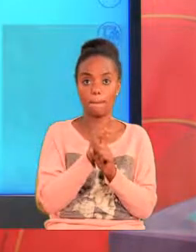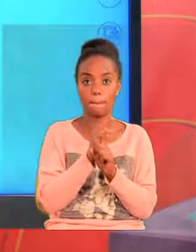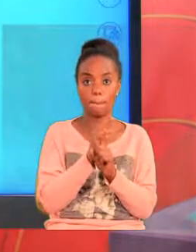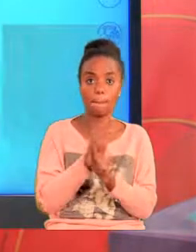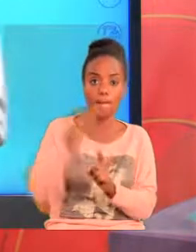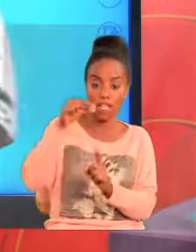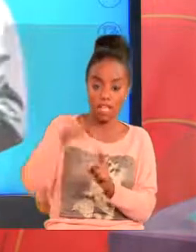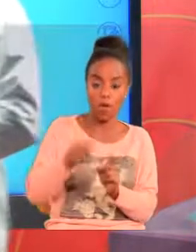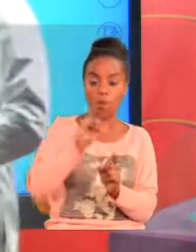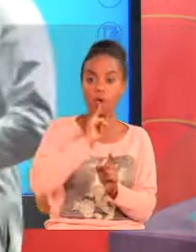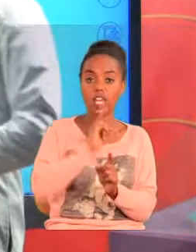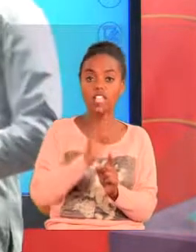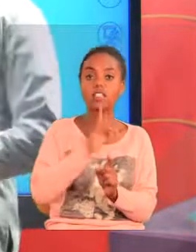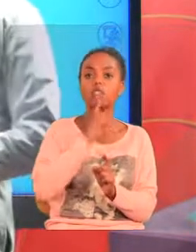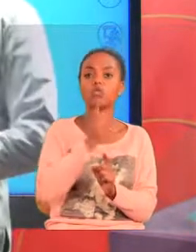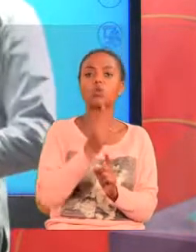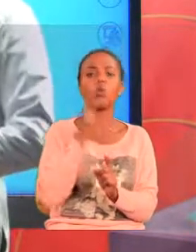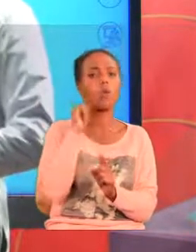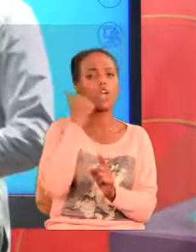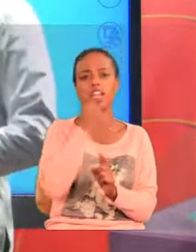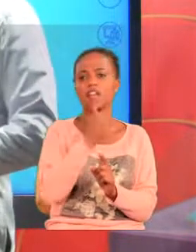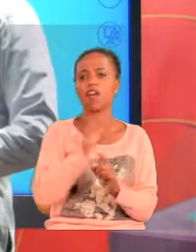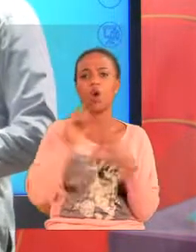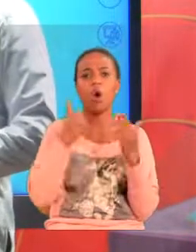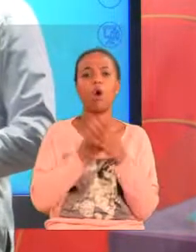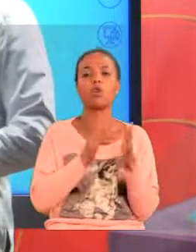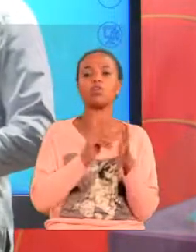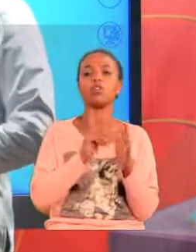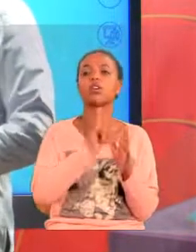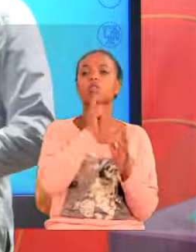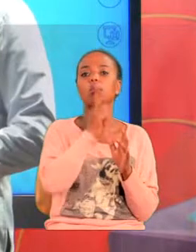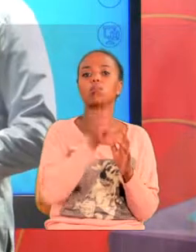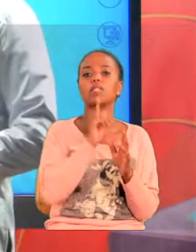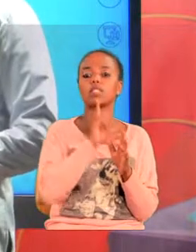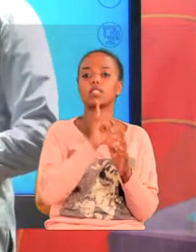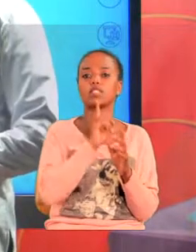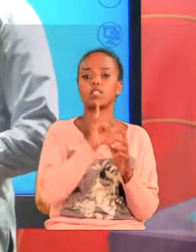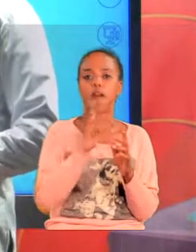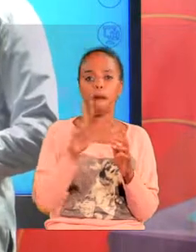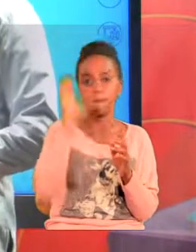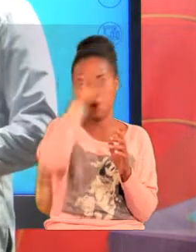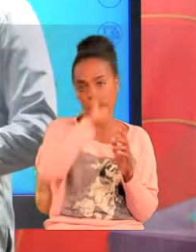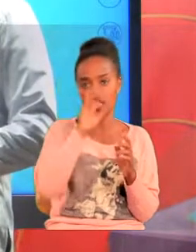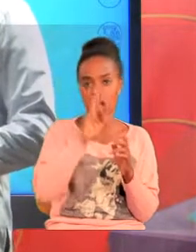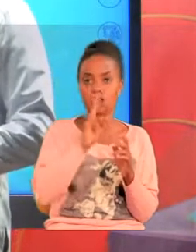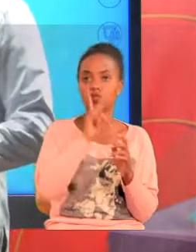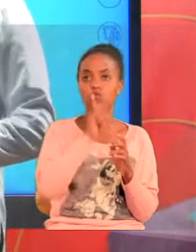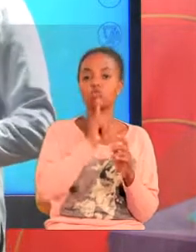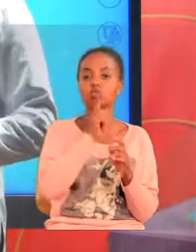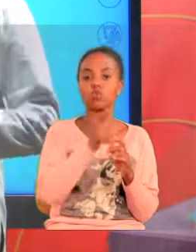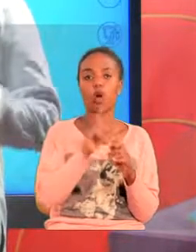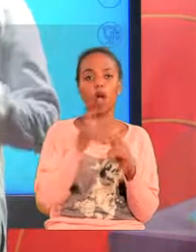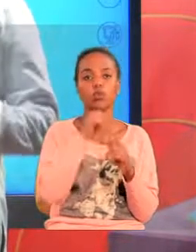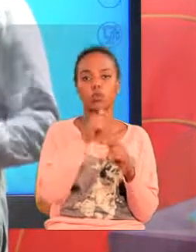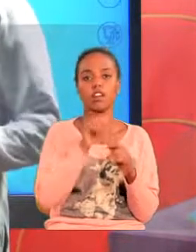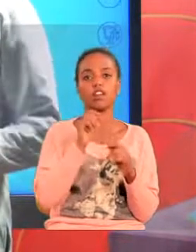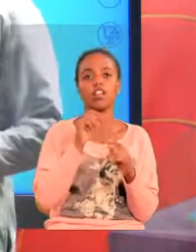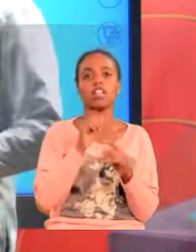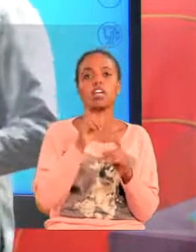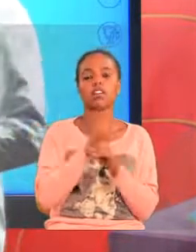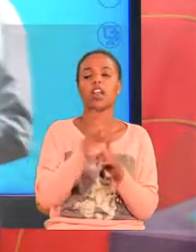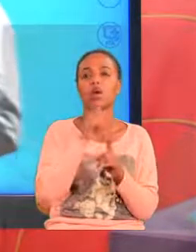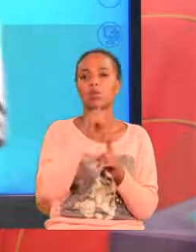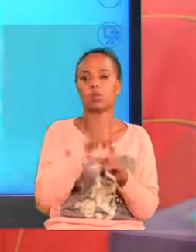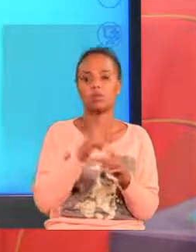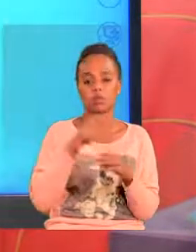Q is true whenever all the premises are true. Otherwise, it is invalid. Therefore, this is all about